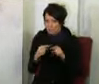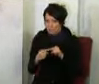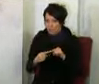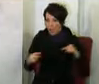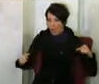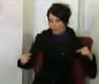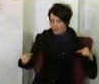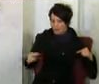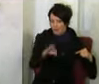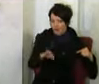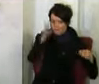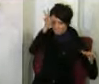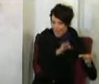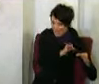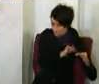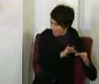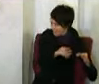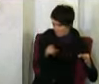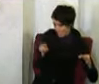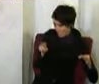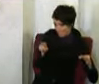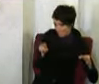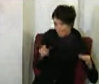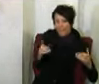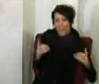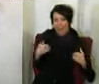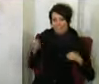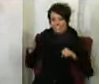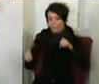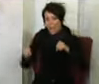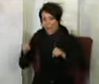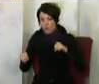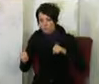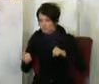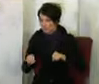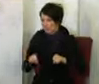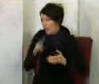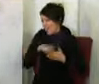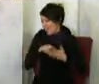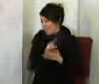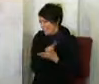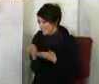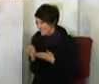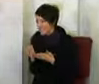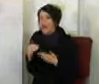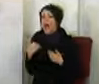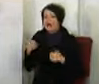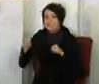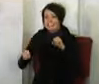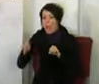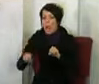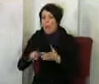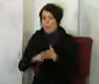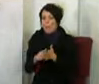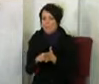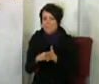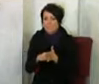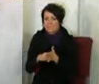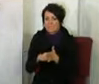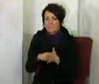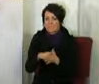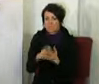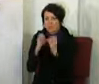opposite of faith. Having doubt, I read this week, having doubt means that you